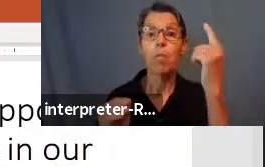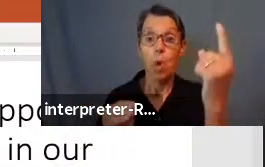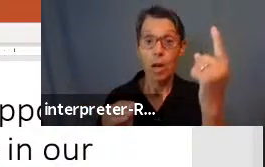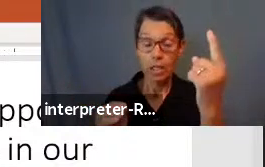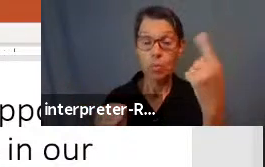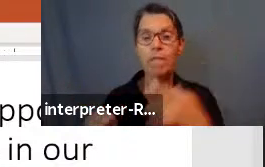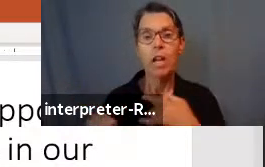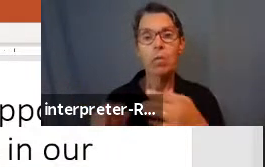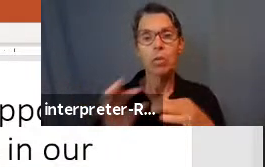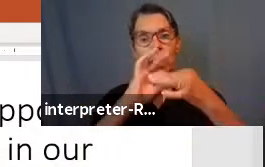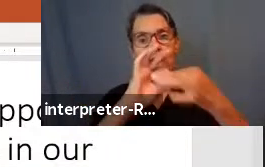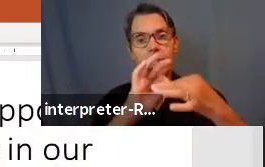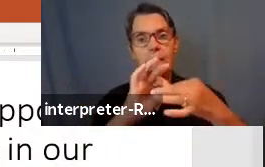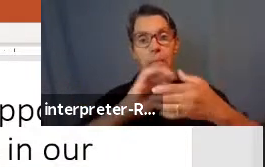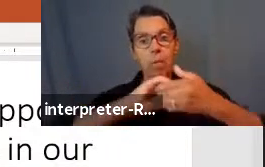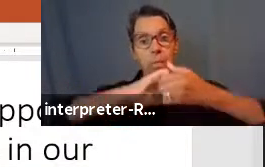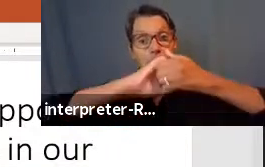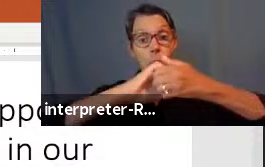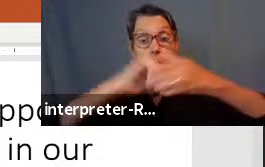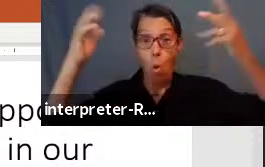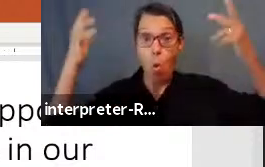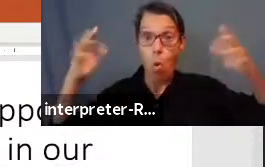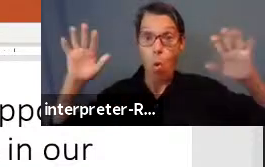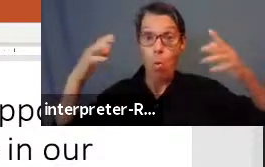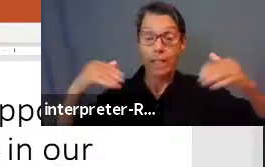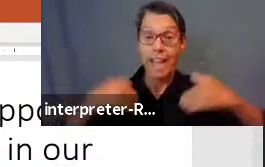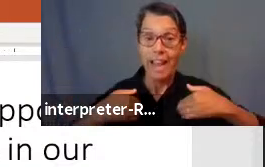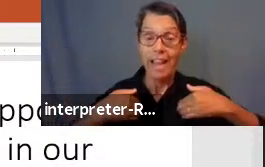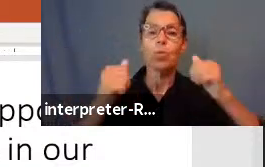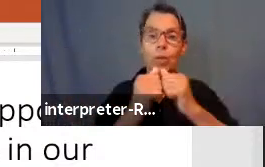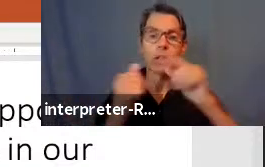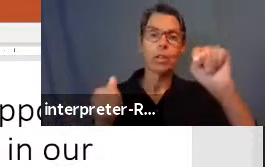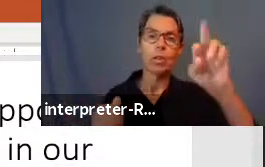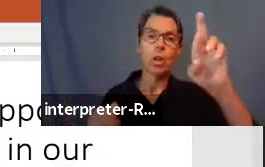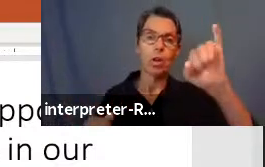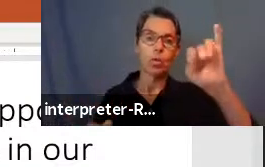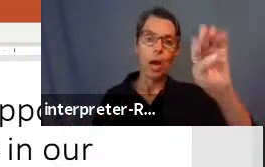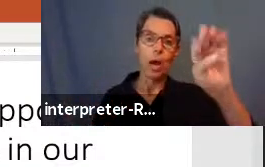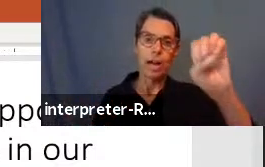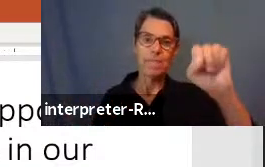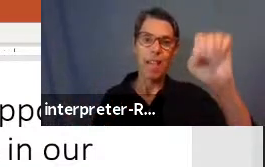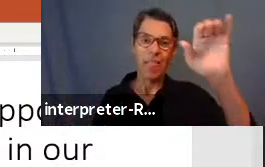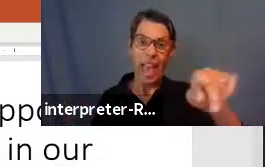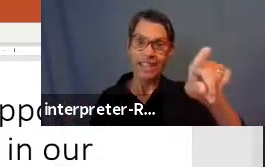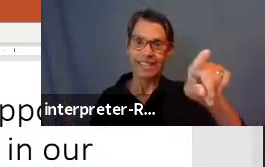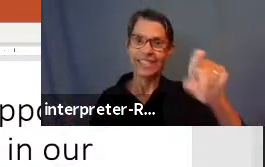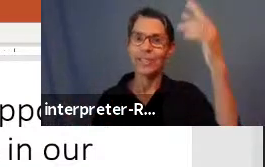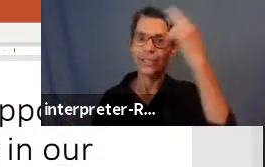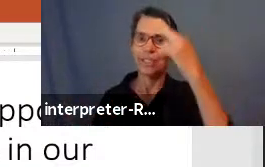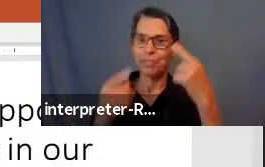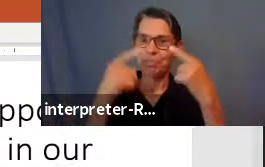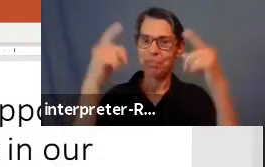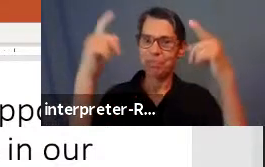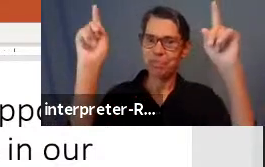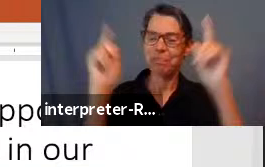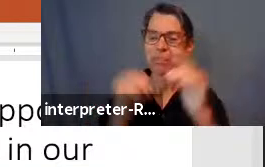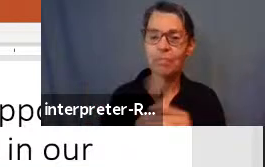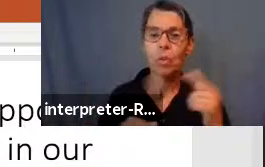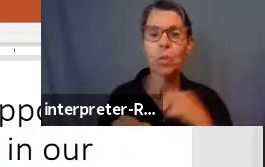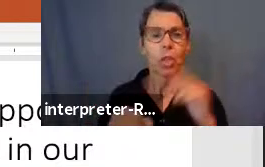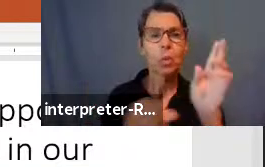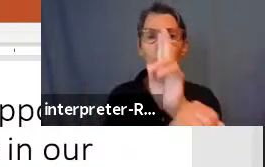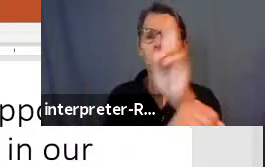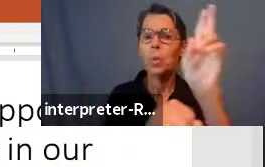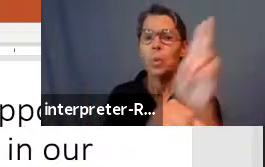and partnerships that we had already built with the tribes. I think that was the biggest success that we had. We utilized our